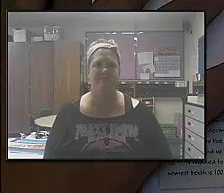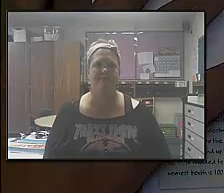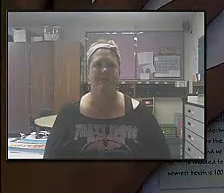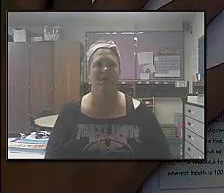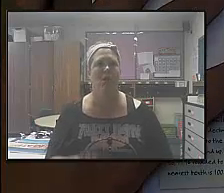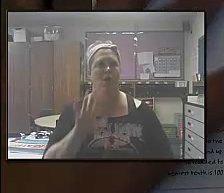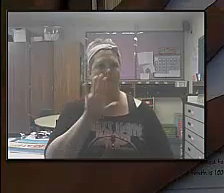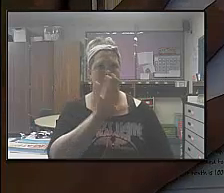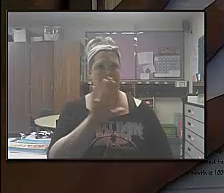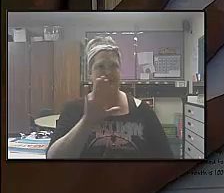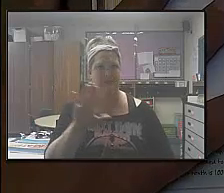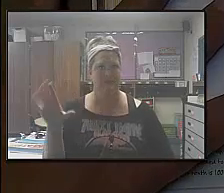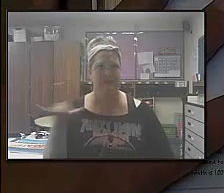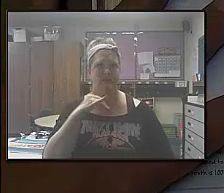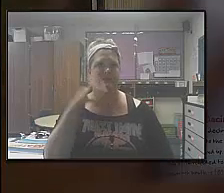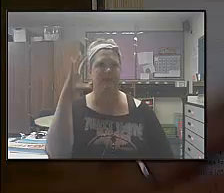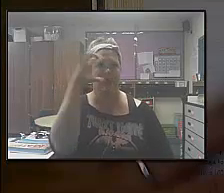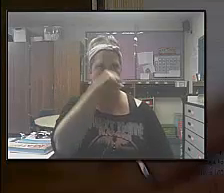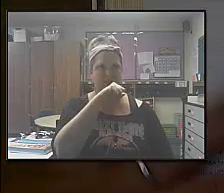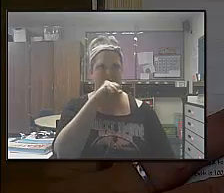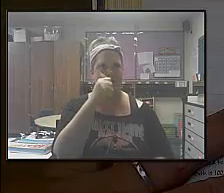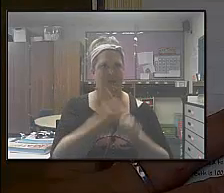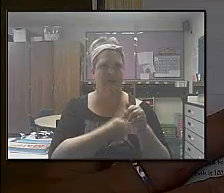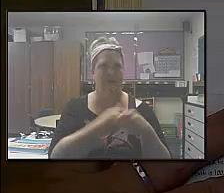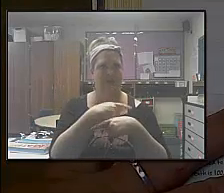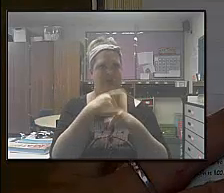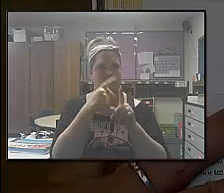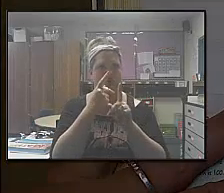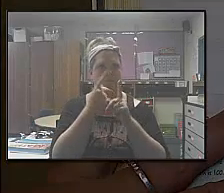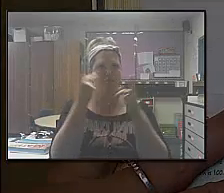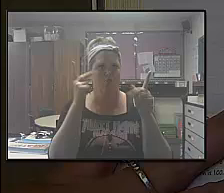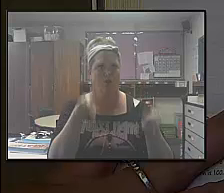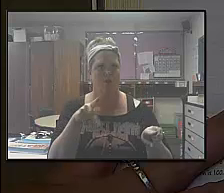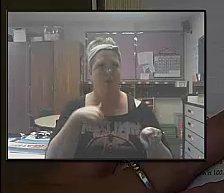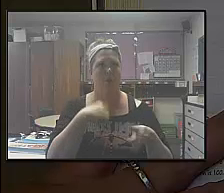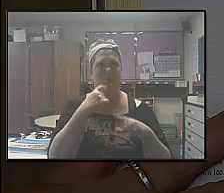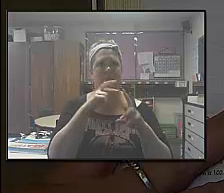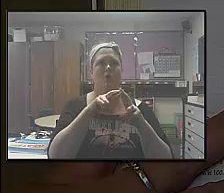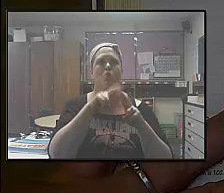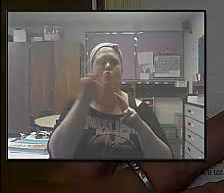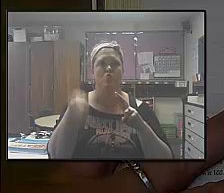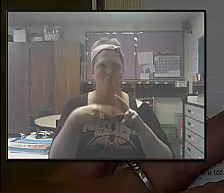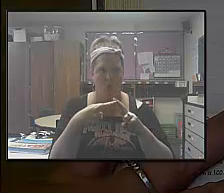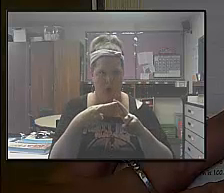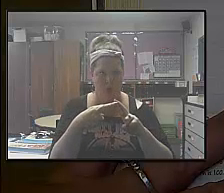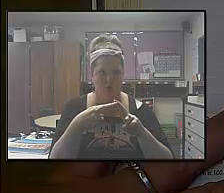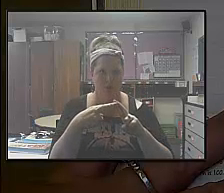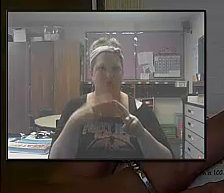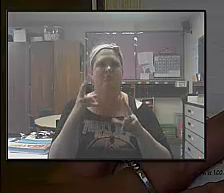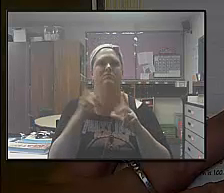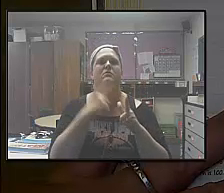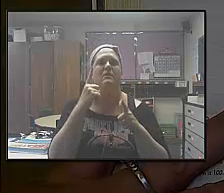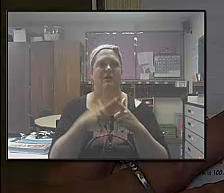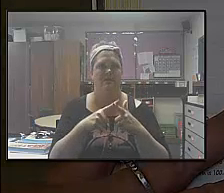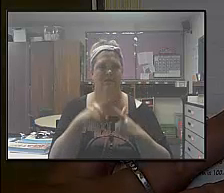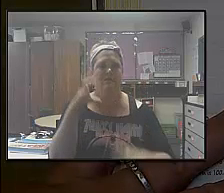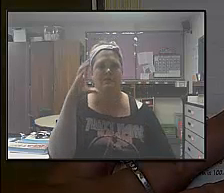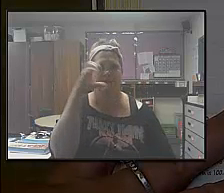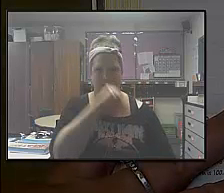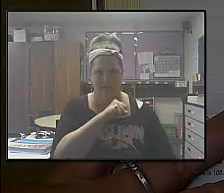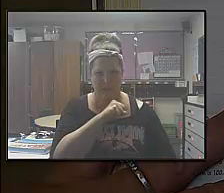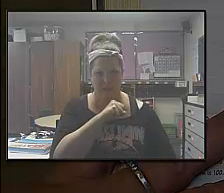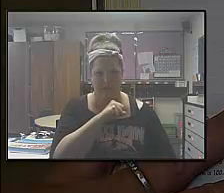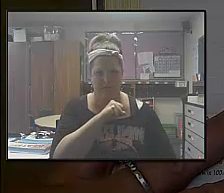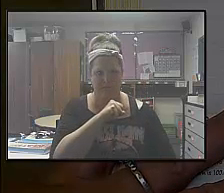On these, You it guys, says if you're paying estimate each attention, product. You should be I'm kind going of to tell telling me you what to to write. round If you're not telling me what to write, you're not invested. You're la